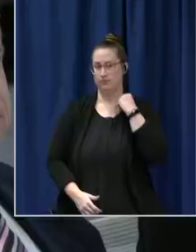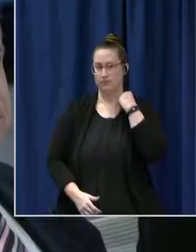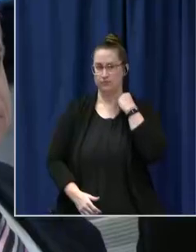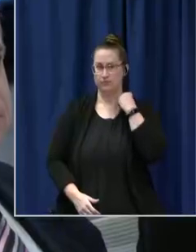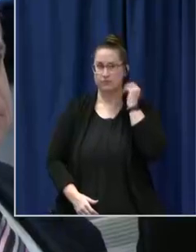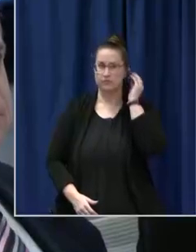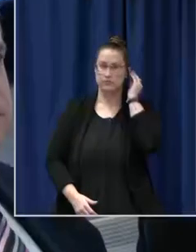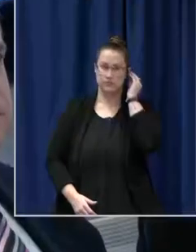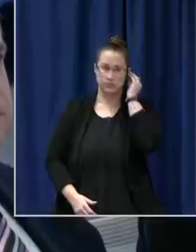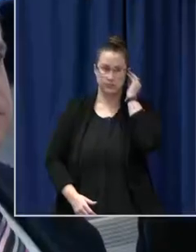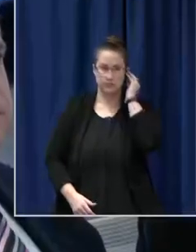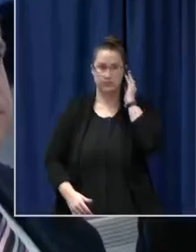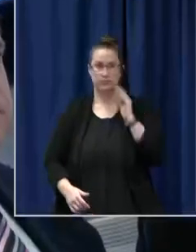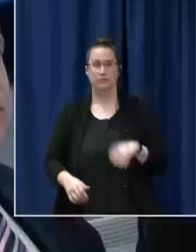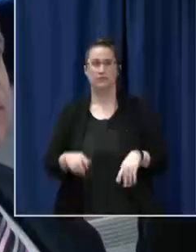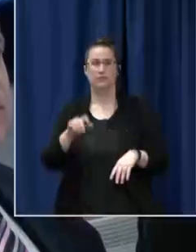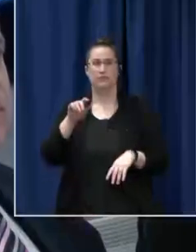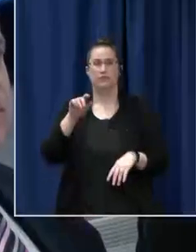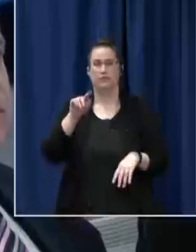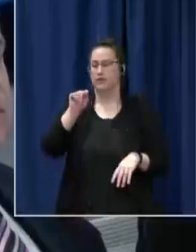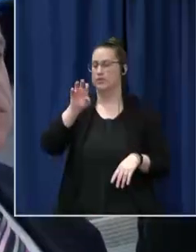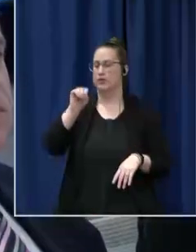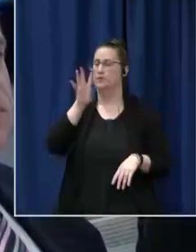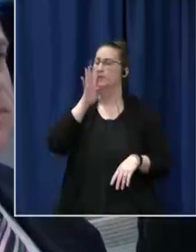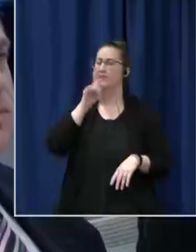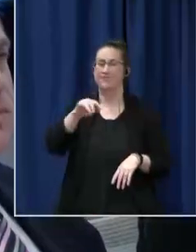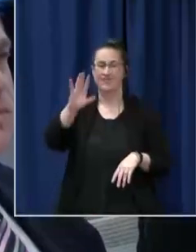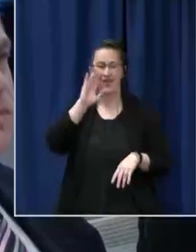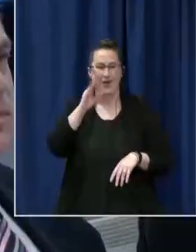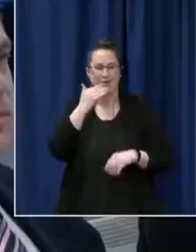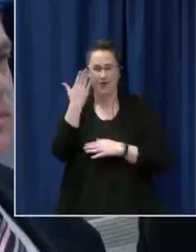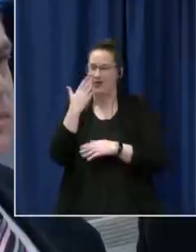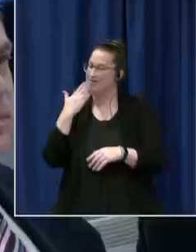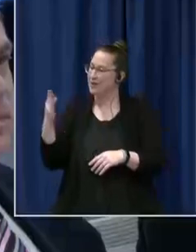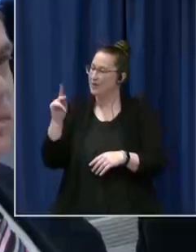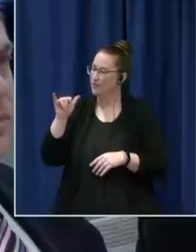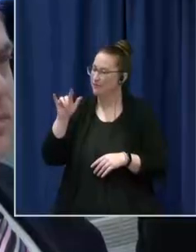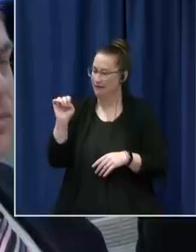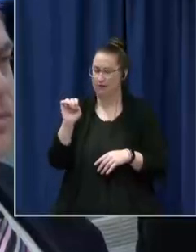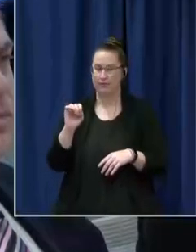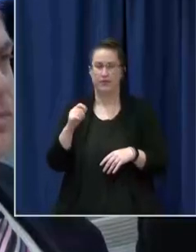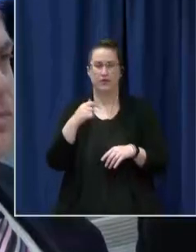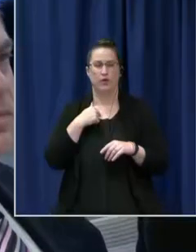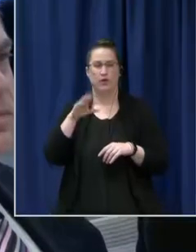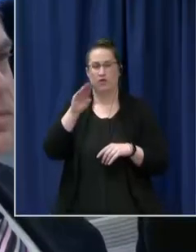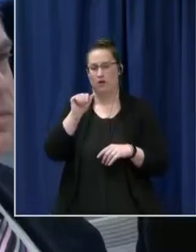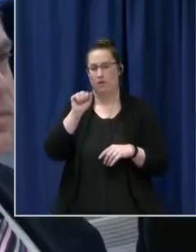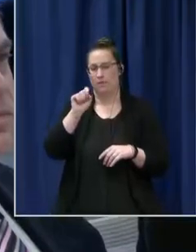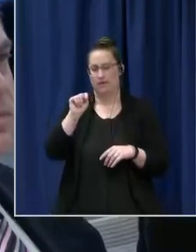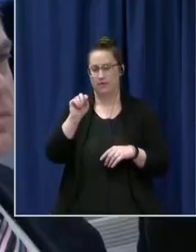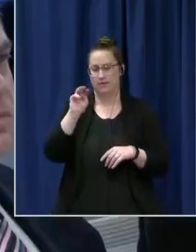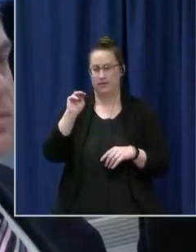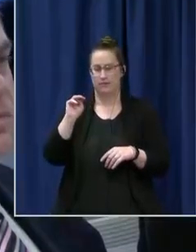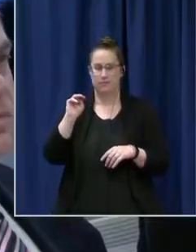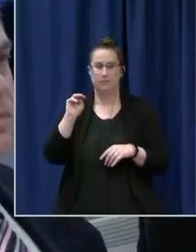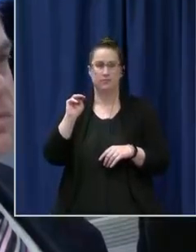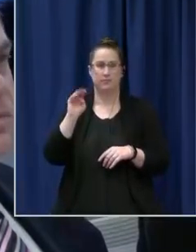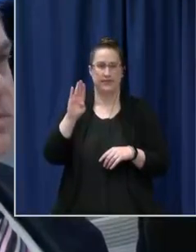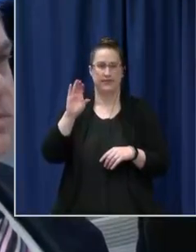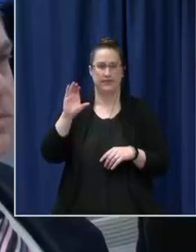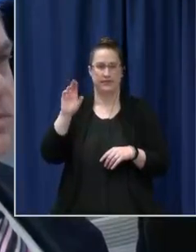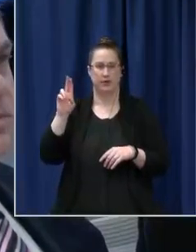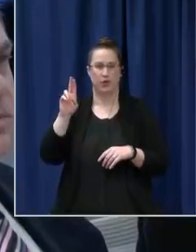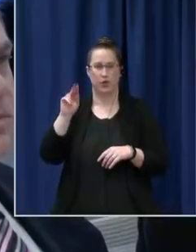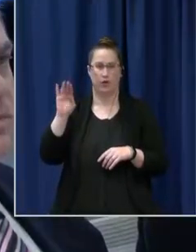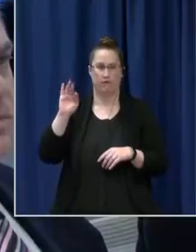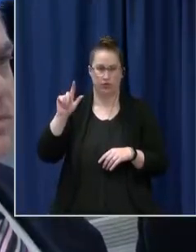Thank you, Kyle. Good morning, everybody. Tom Ludkowski with Comcast NBC Universal. And it's my pleasure